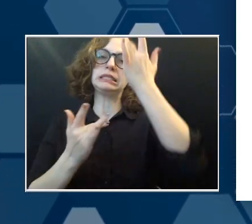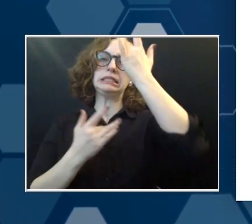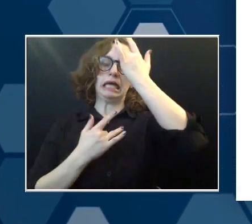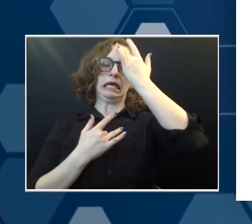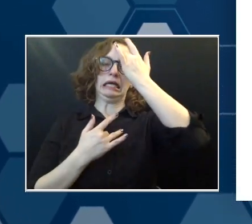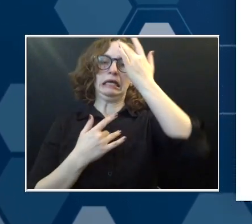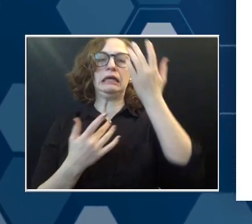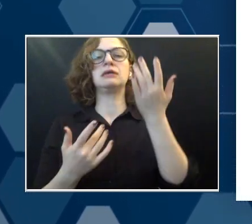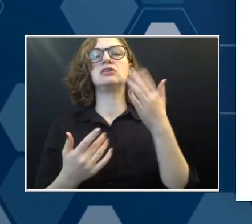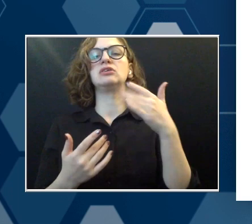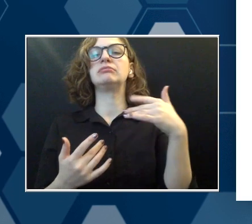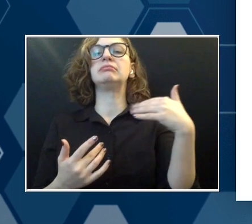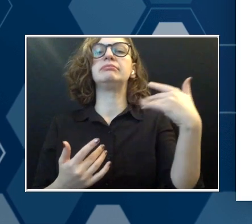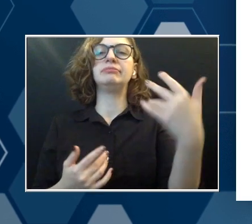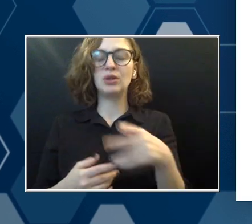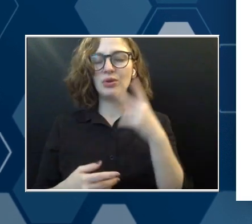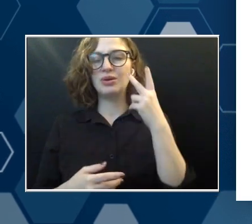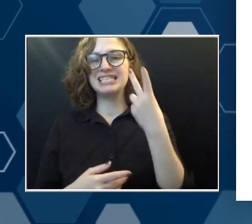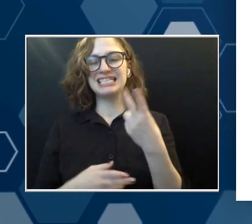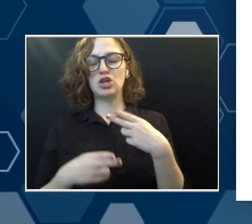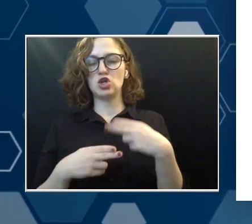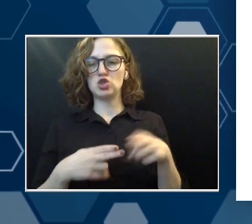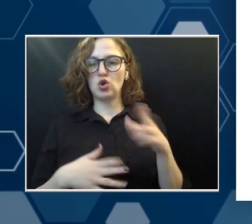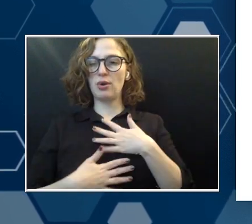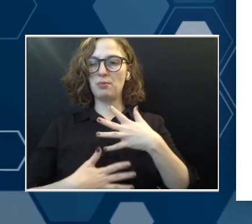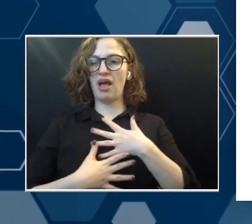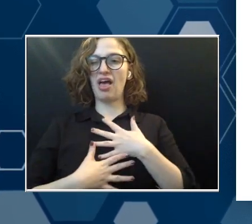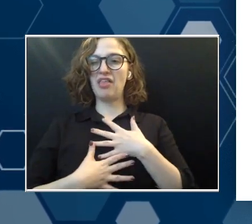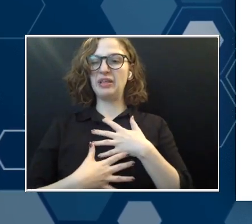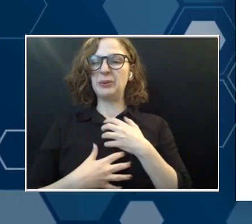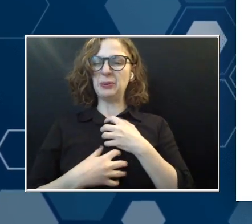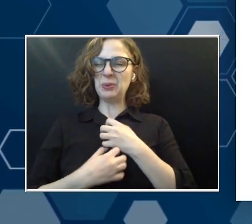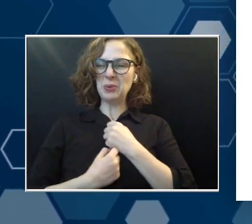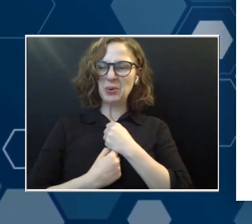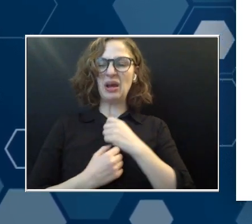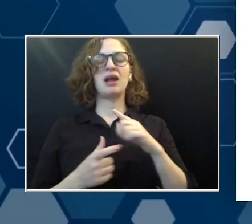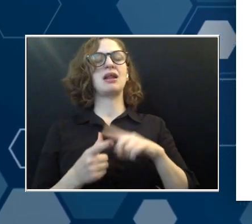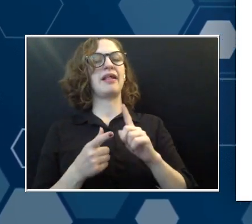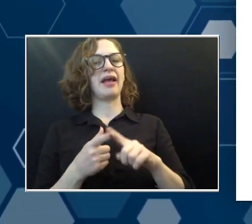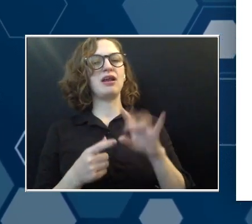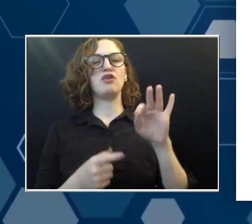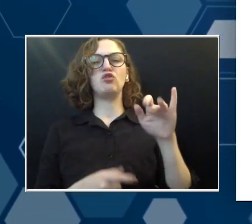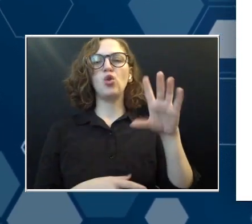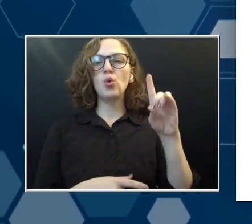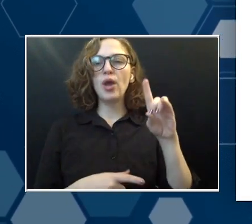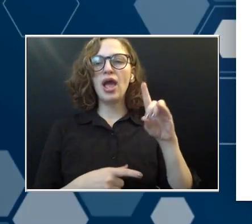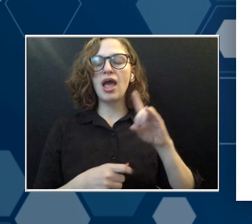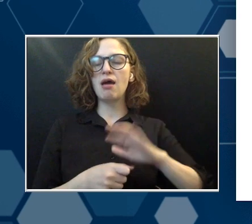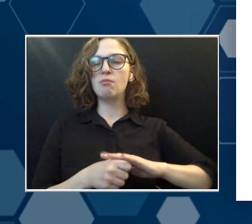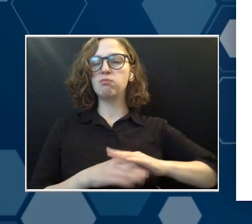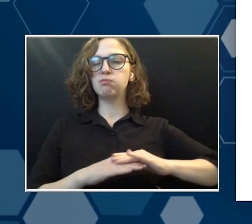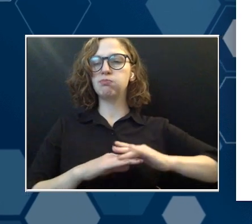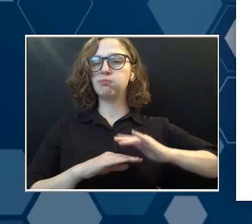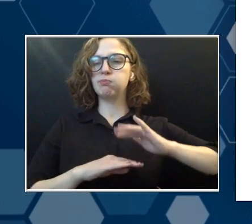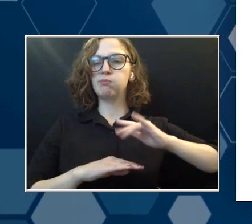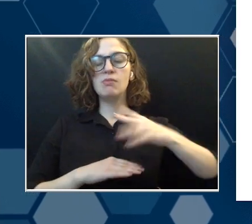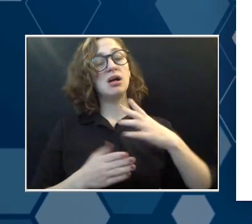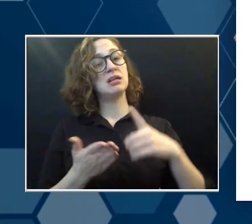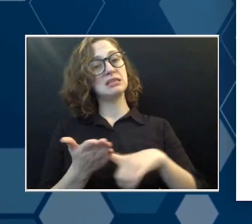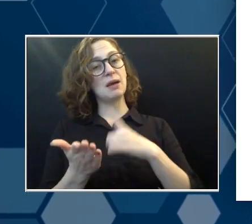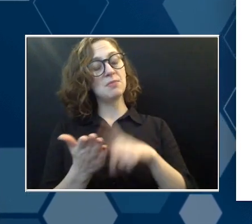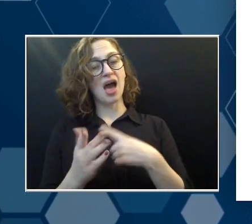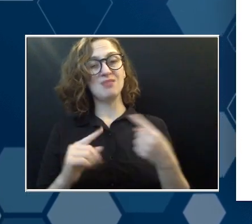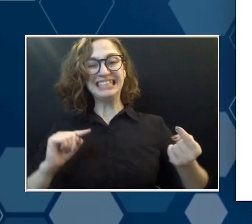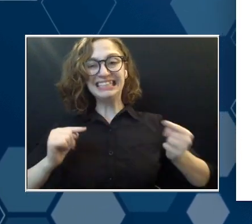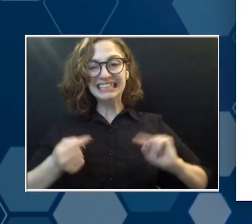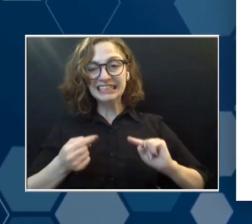then you start seeing people gain fluid buildup. Sometimes as it advances, they can have chest pain or passing out. I think you'll hear a little bit about that in a